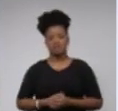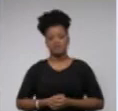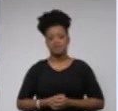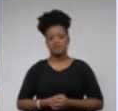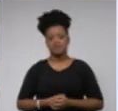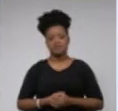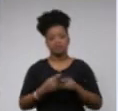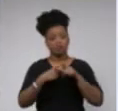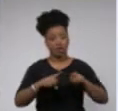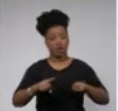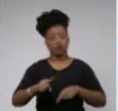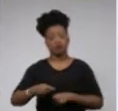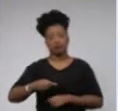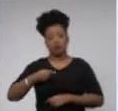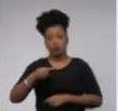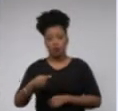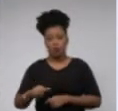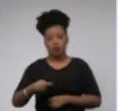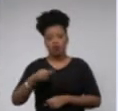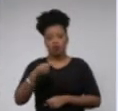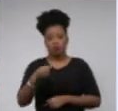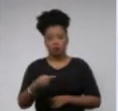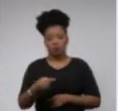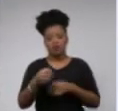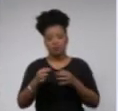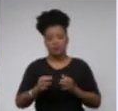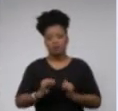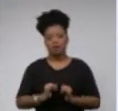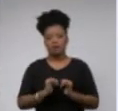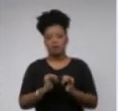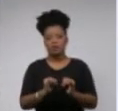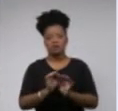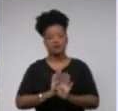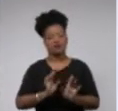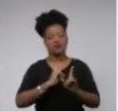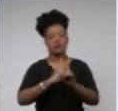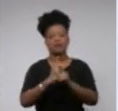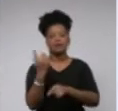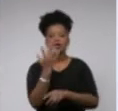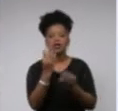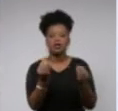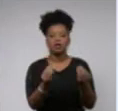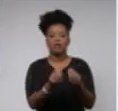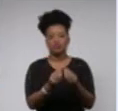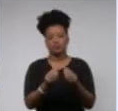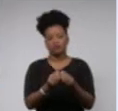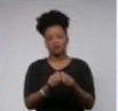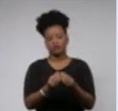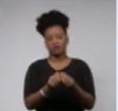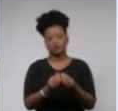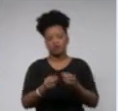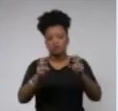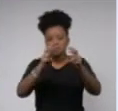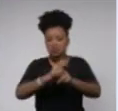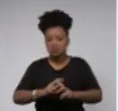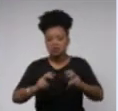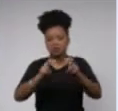the person who carries and transmits the disease while presenting an asymptomatic